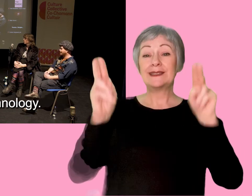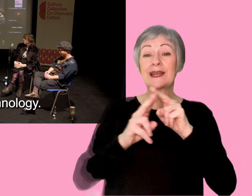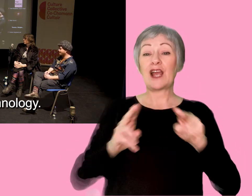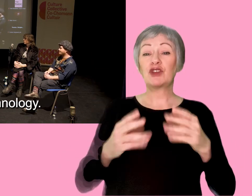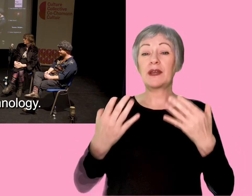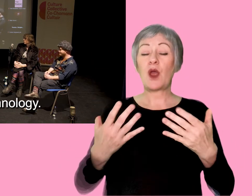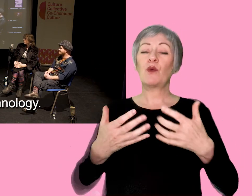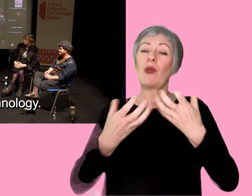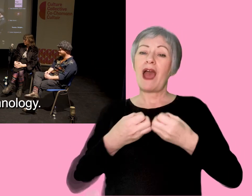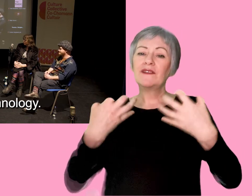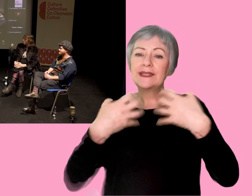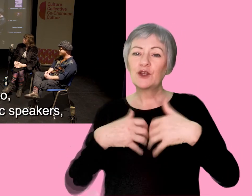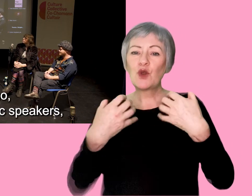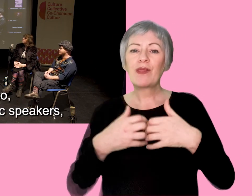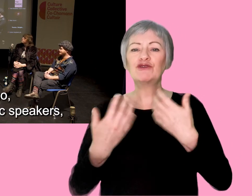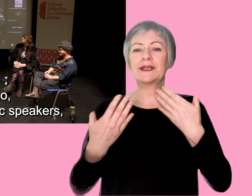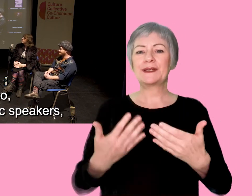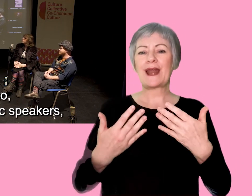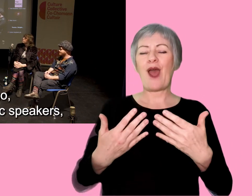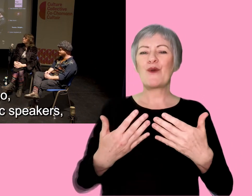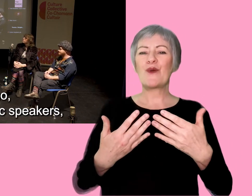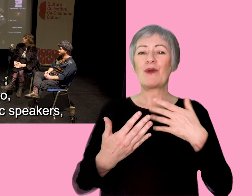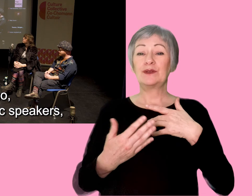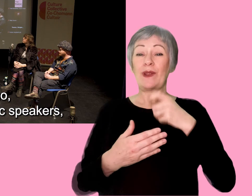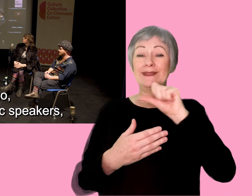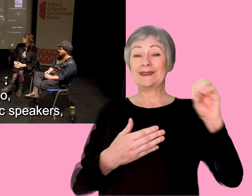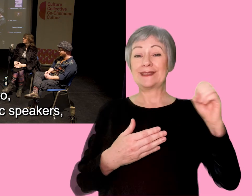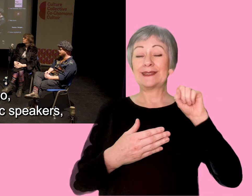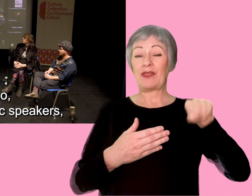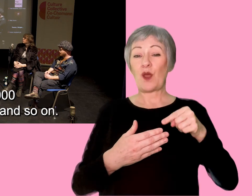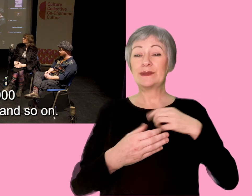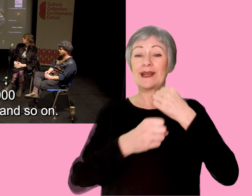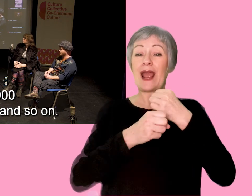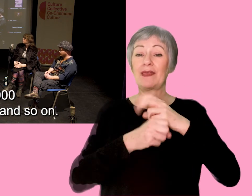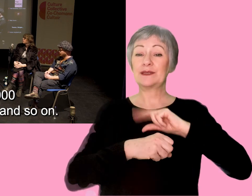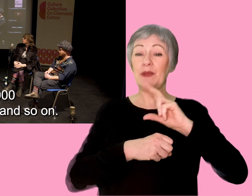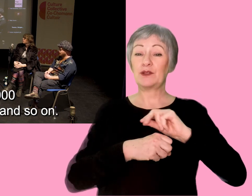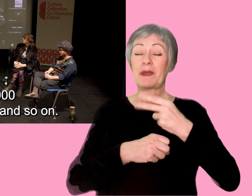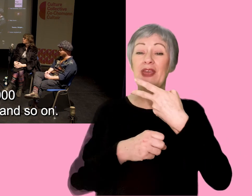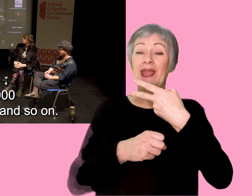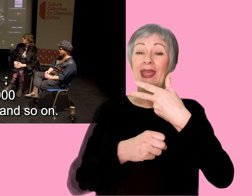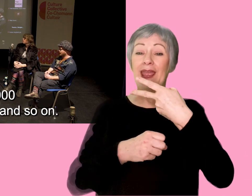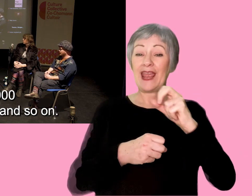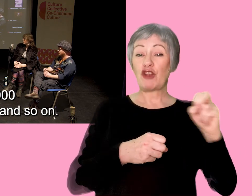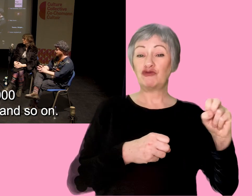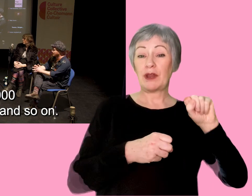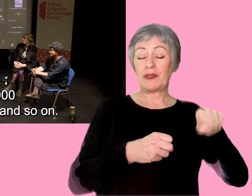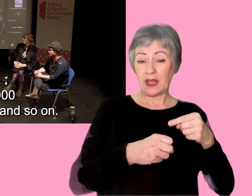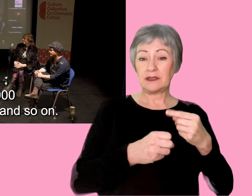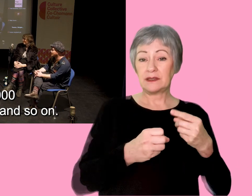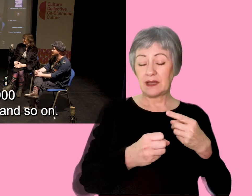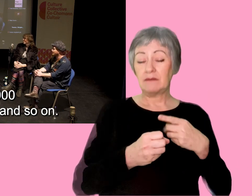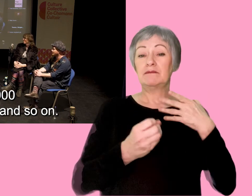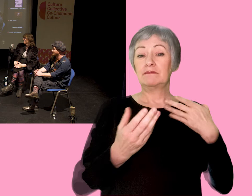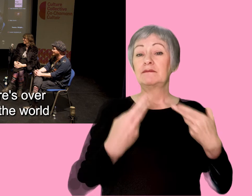got technology. People will know there's only 60,000 Gaelic speakers, but there's 800,000 have visited Duolingo and